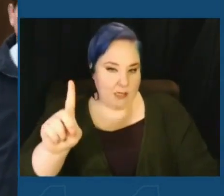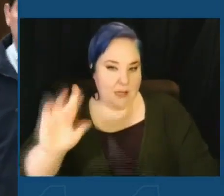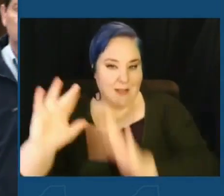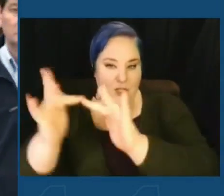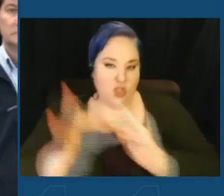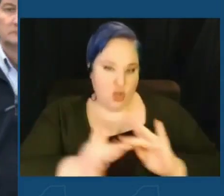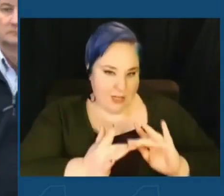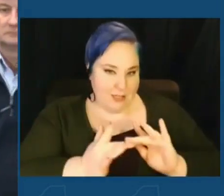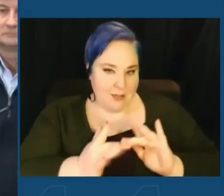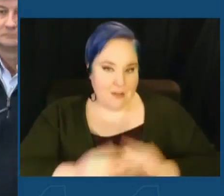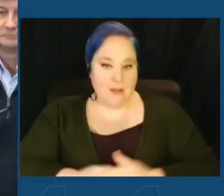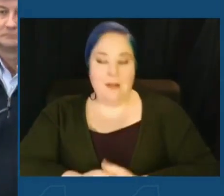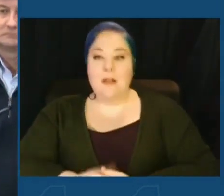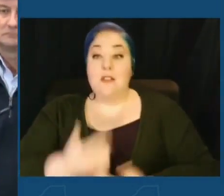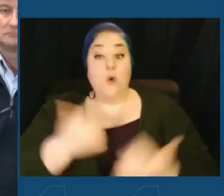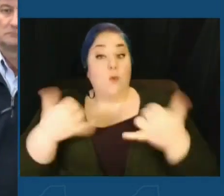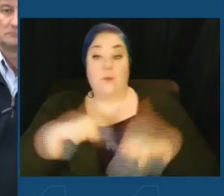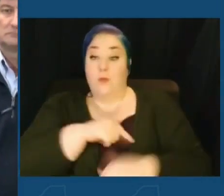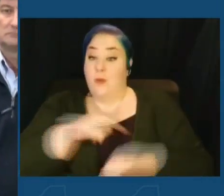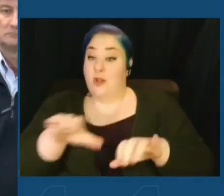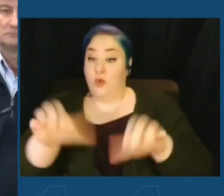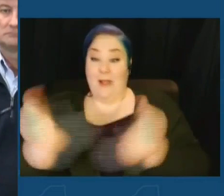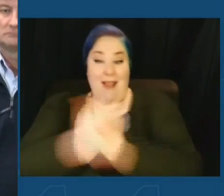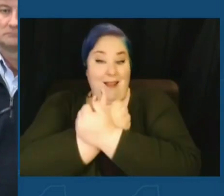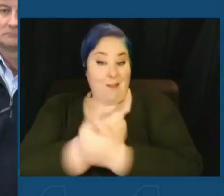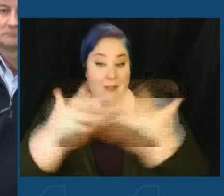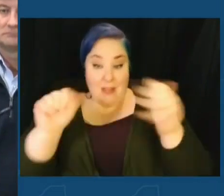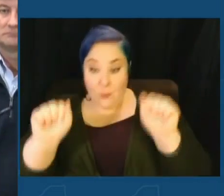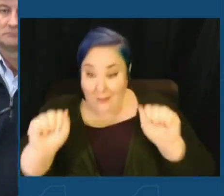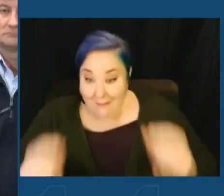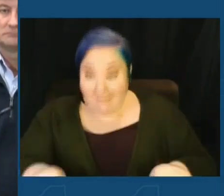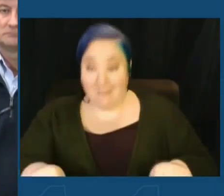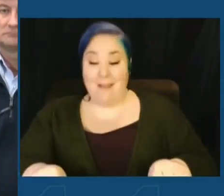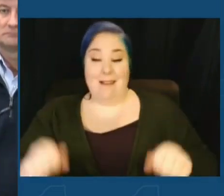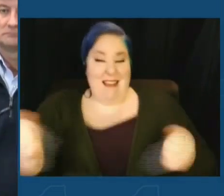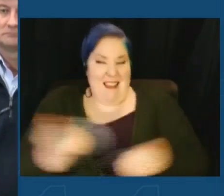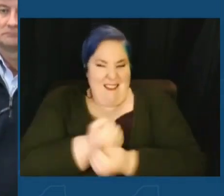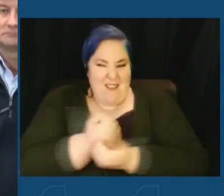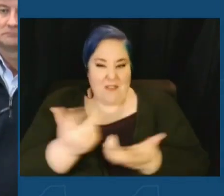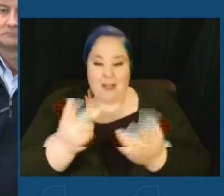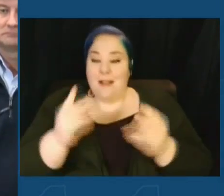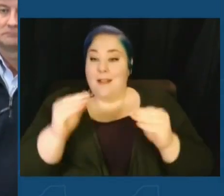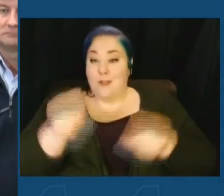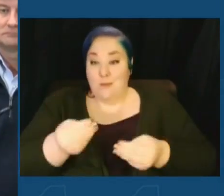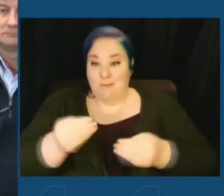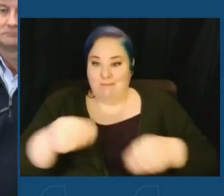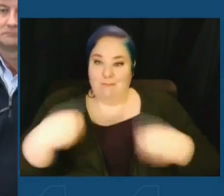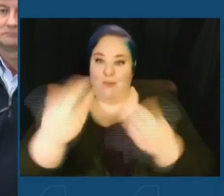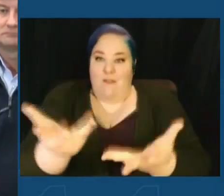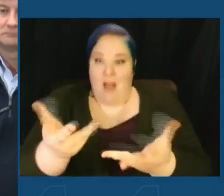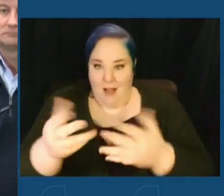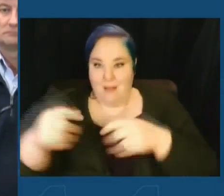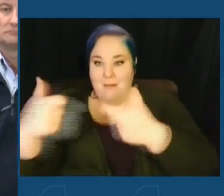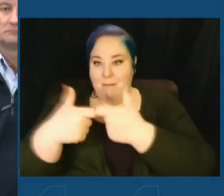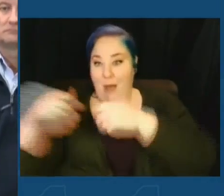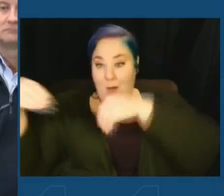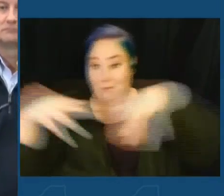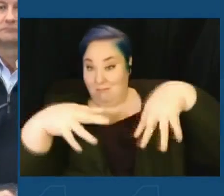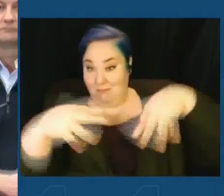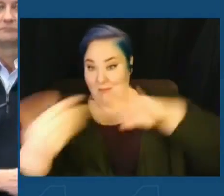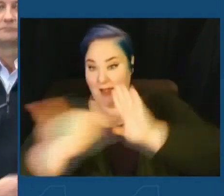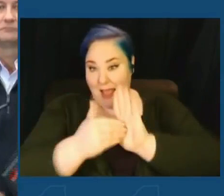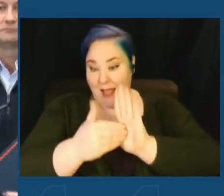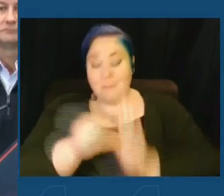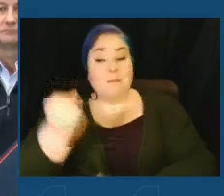we are doing everything we can to restore power to those who continue to not have power. In terms of the plow operations, right